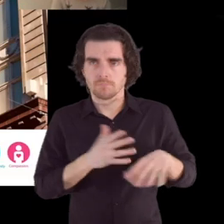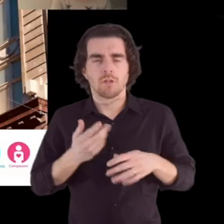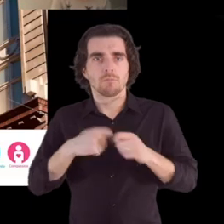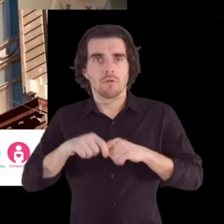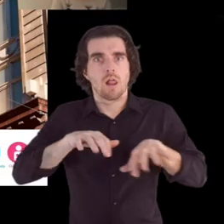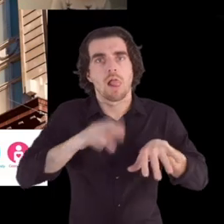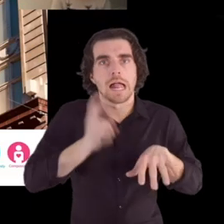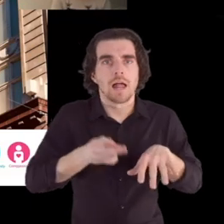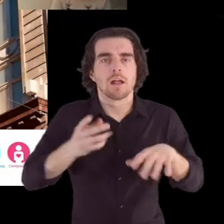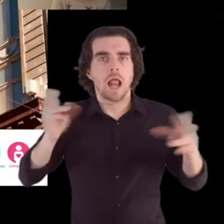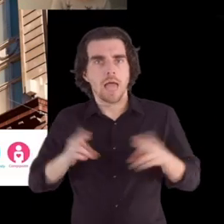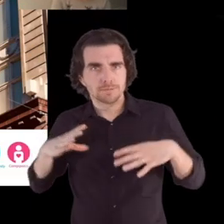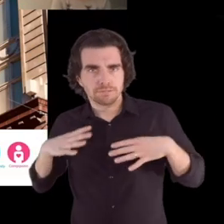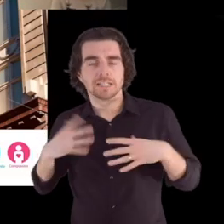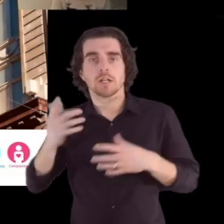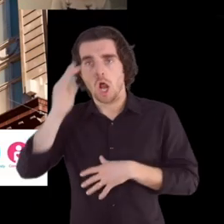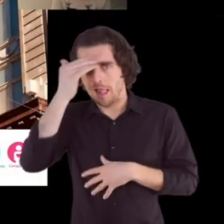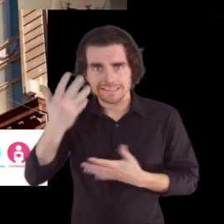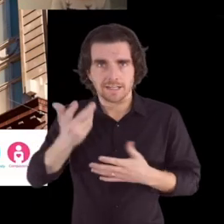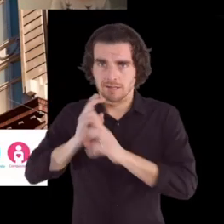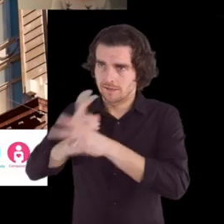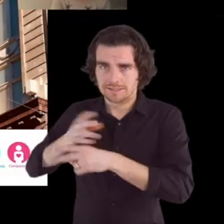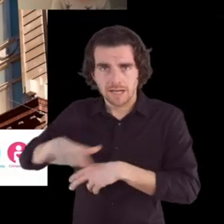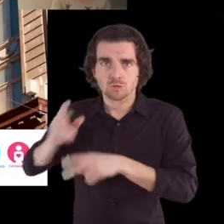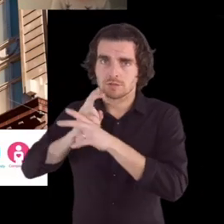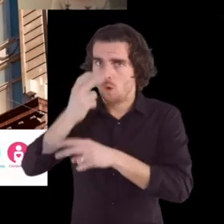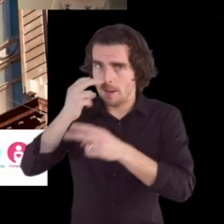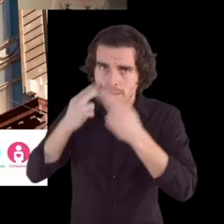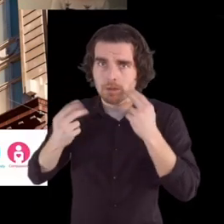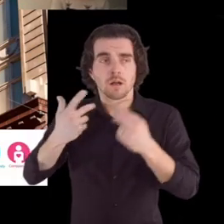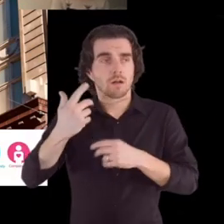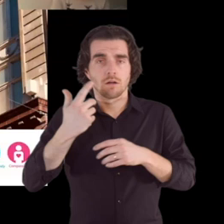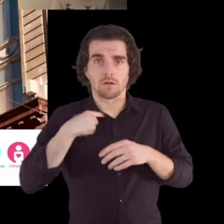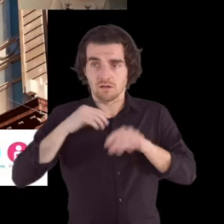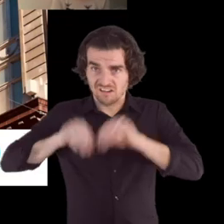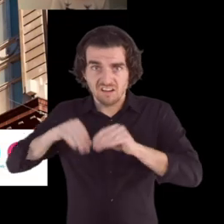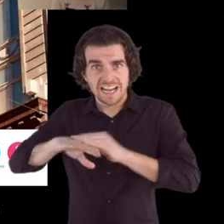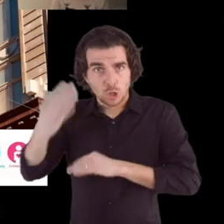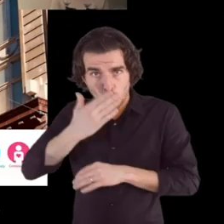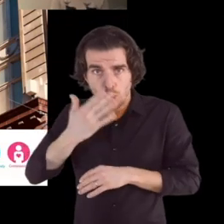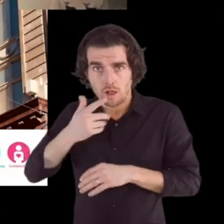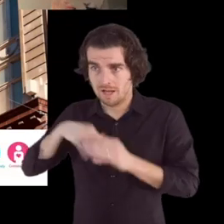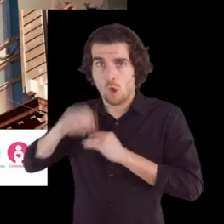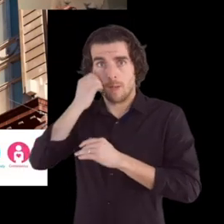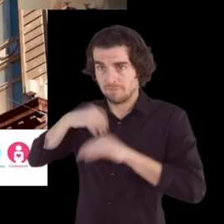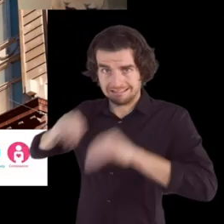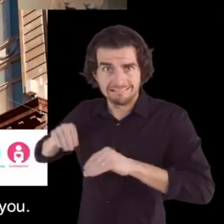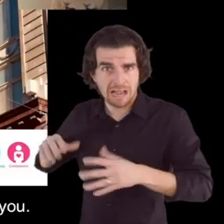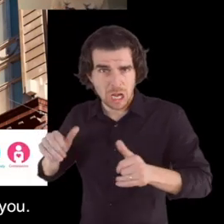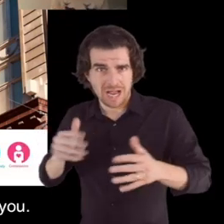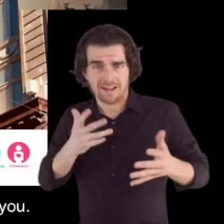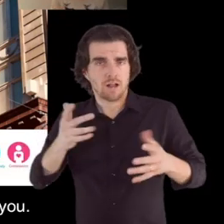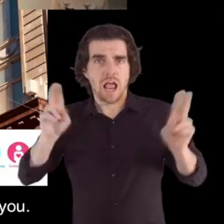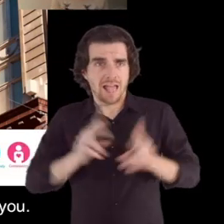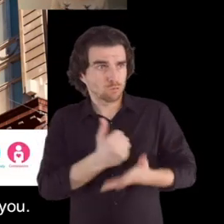and holidays, caring for children, caring for elderly parents and worrying about them, homeschooling, and all at a time, like we were saying earlier, when you